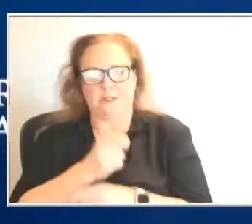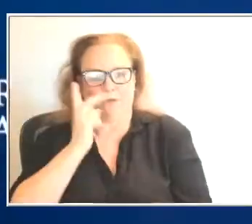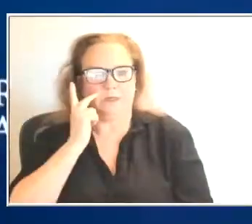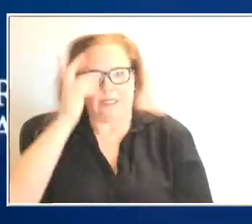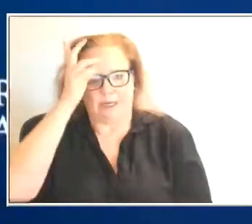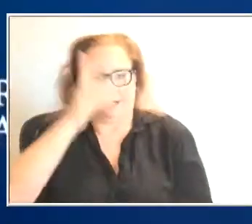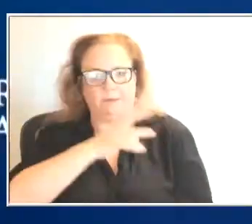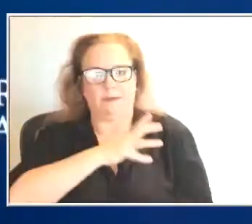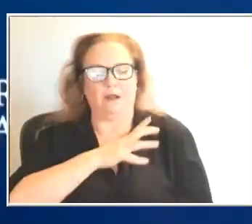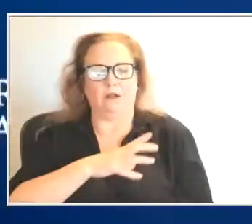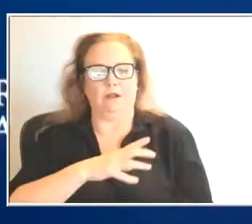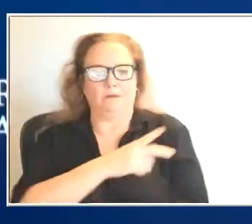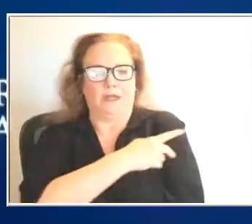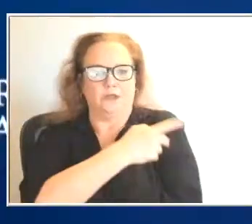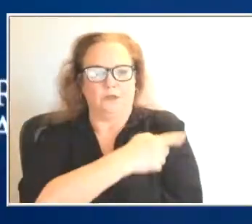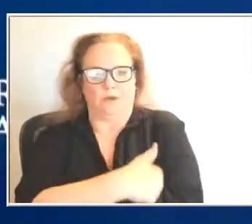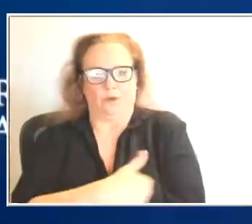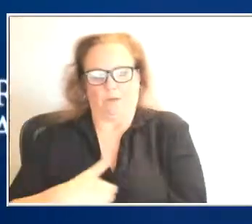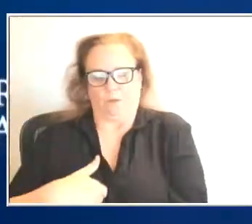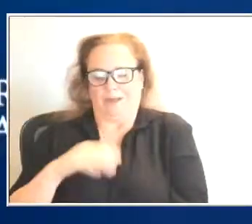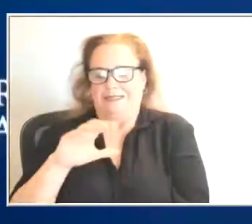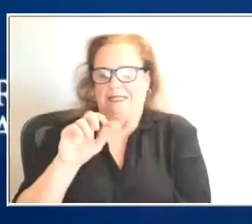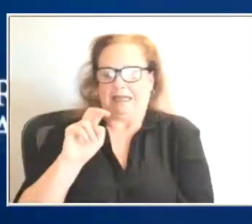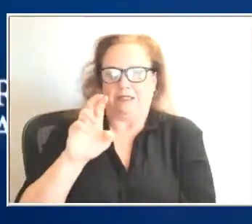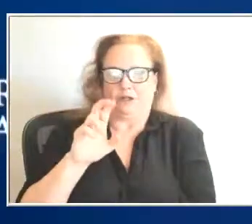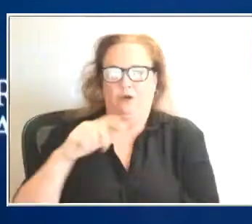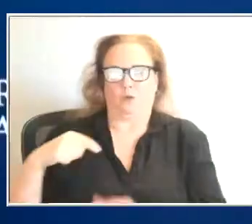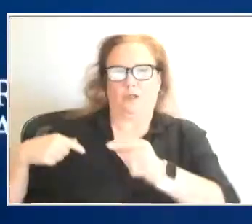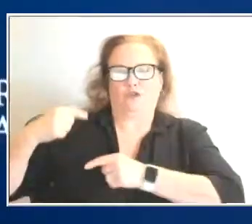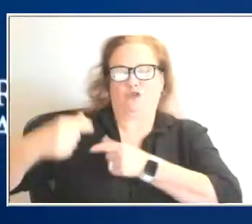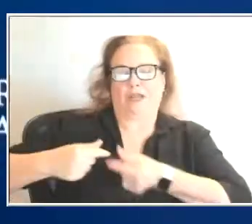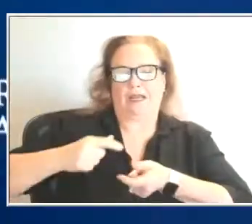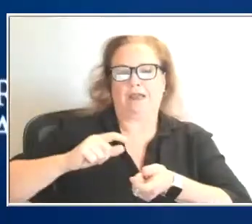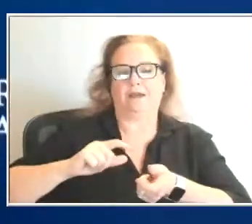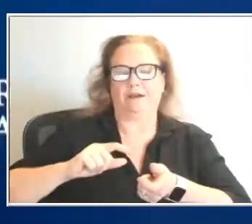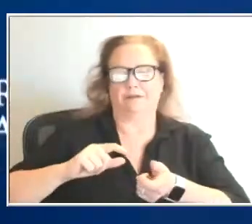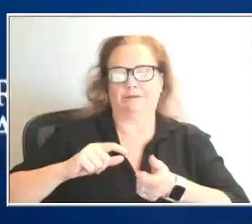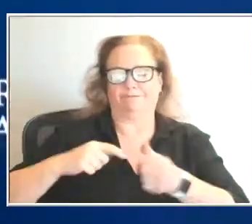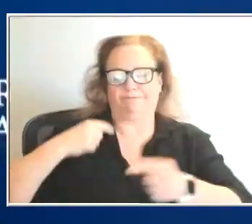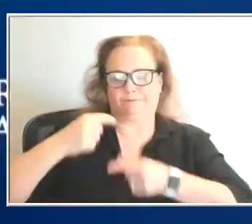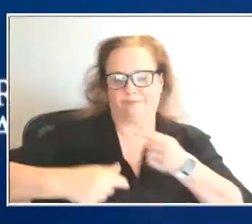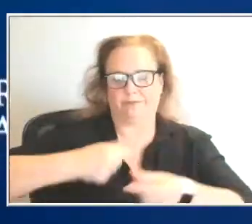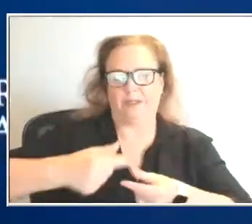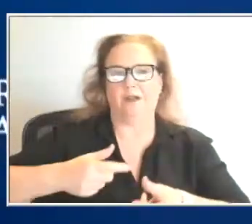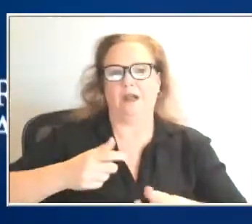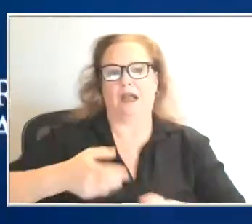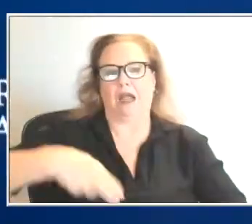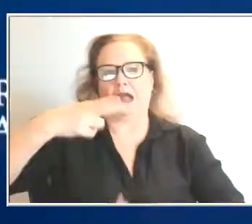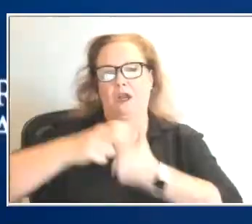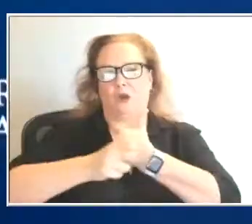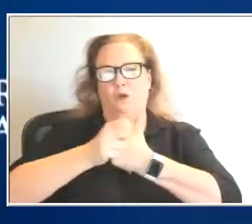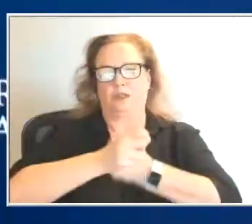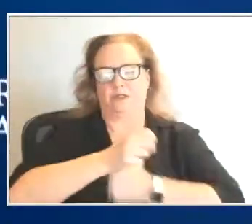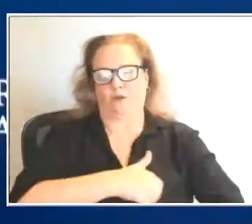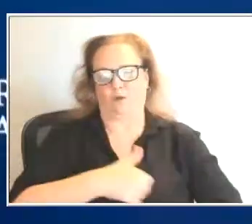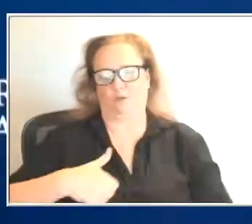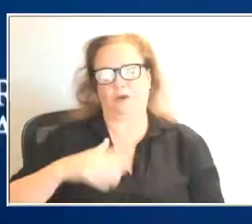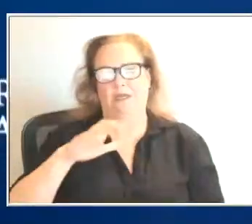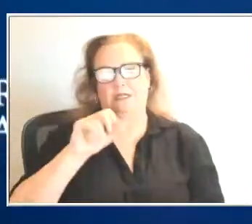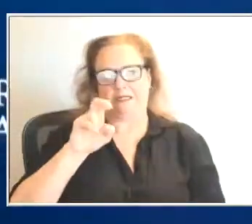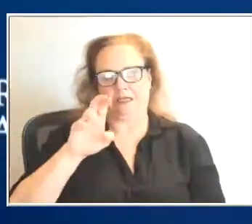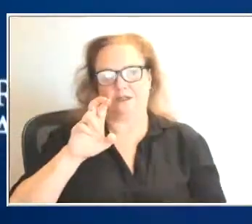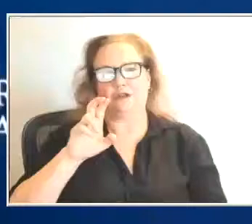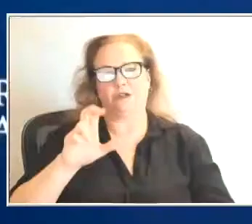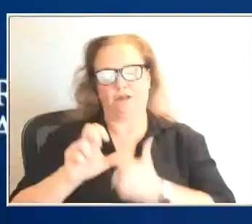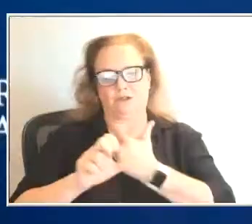breast cancer. Certain male patients with genetic mutations are at higher risk for developing breast cancer and should be